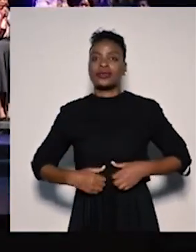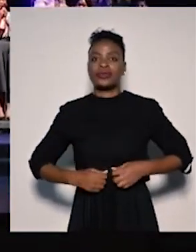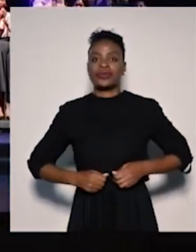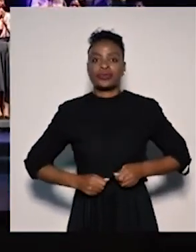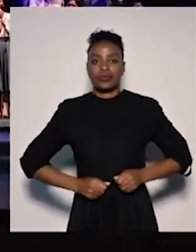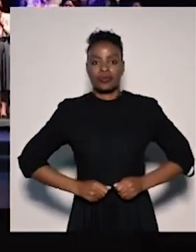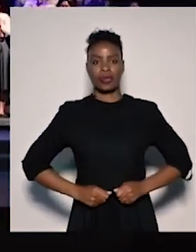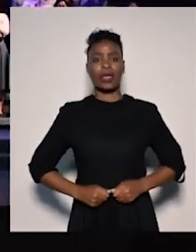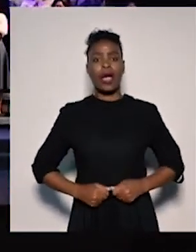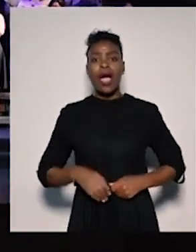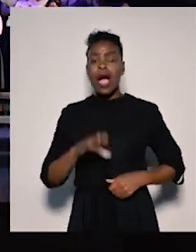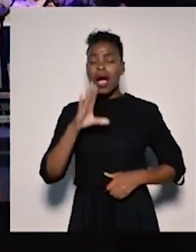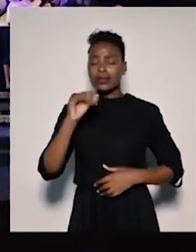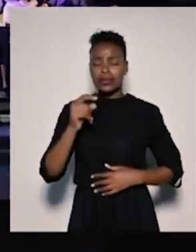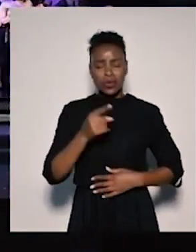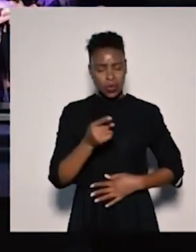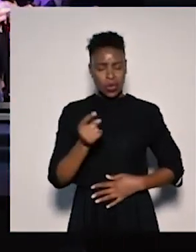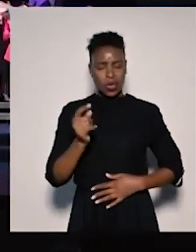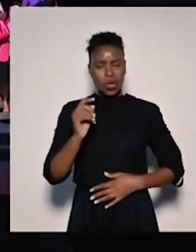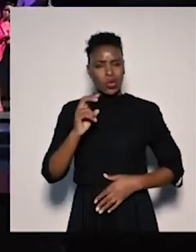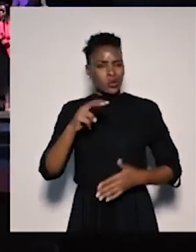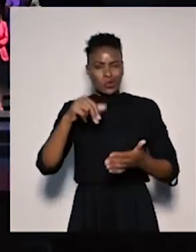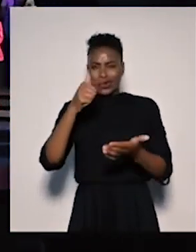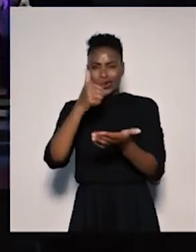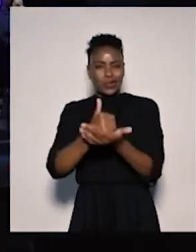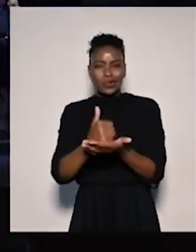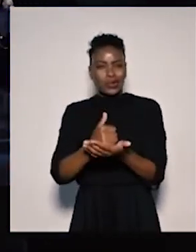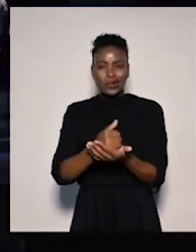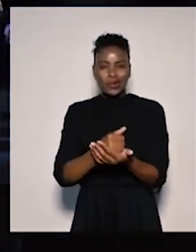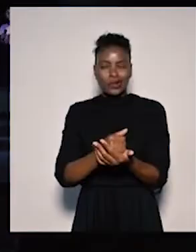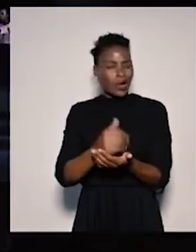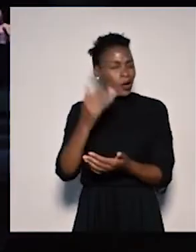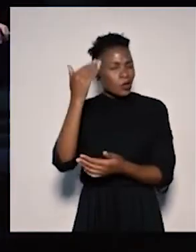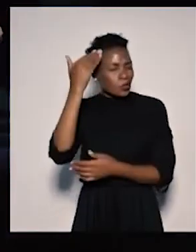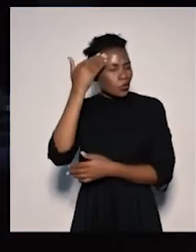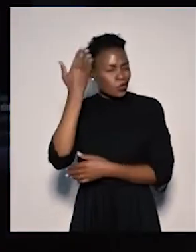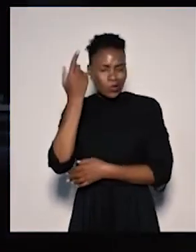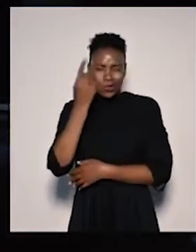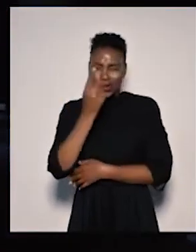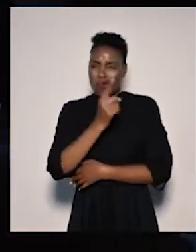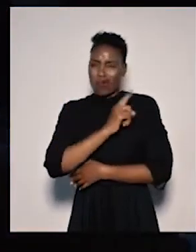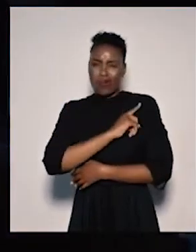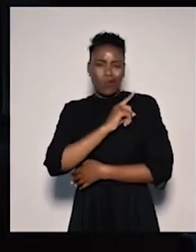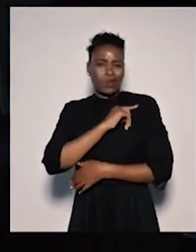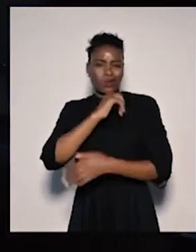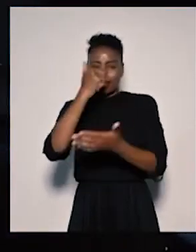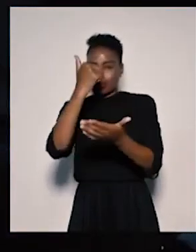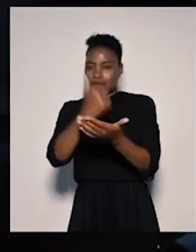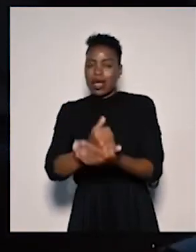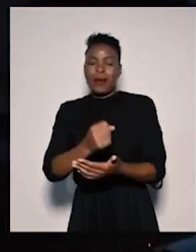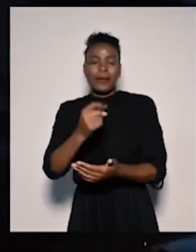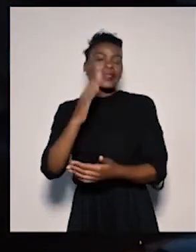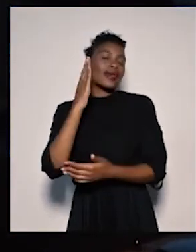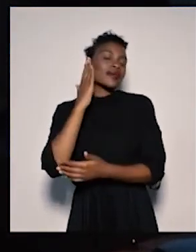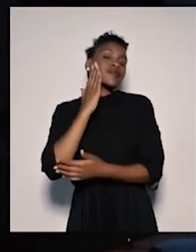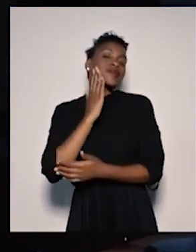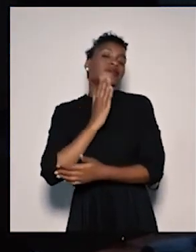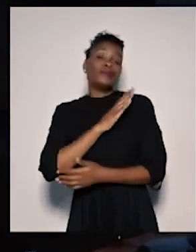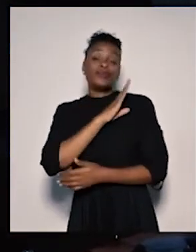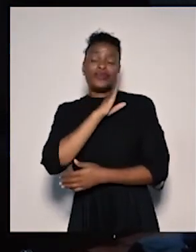I want to ask if you are still seated and you need prayer. I don't know why you are still seated. When the grace of God is